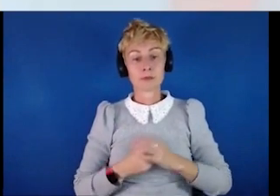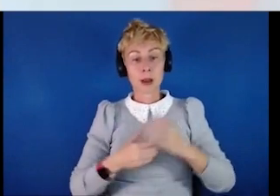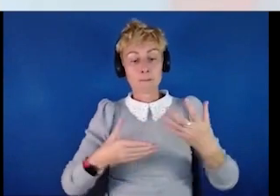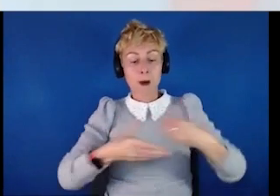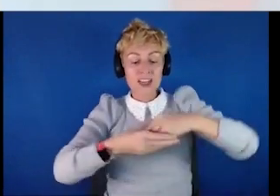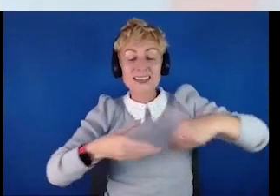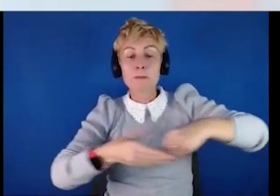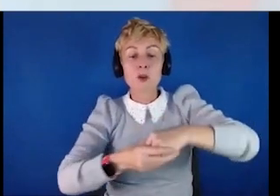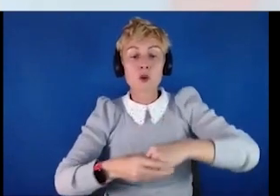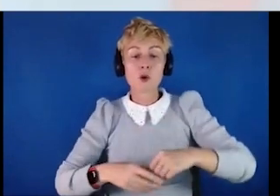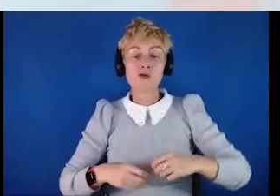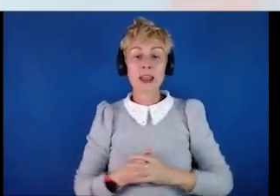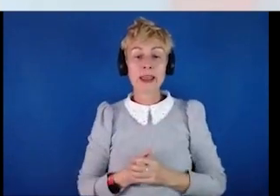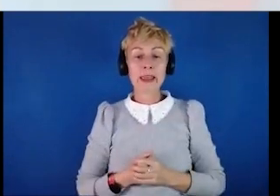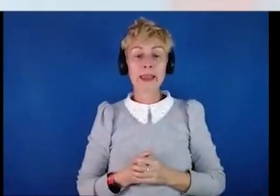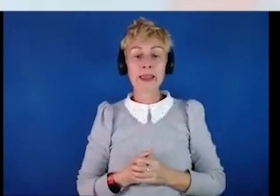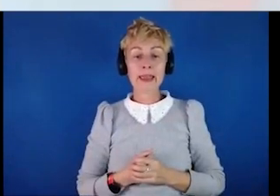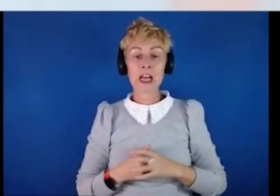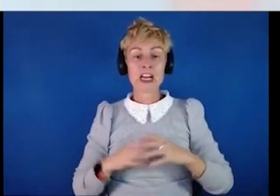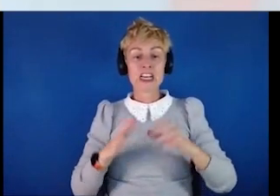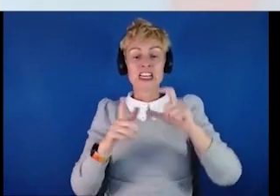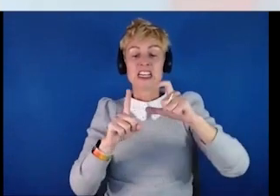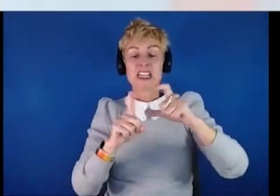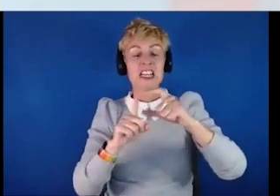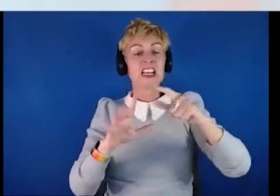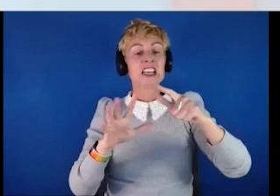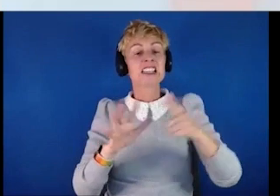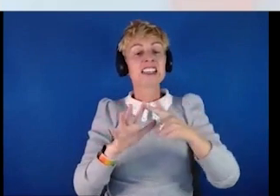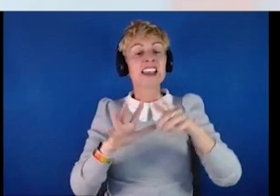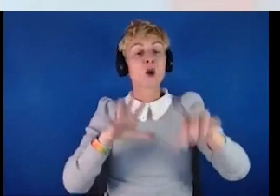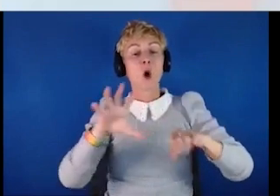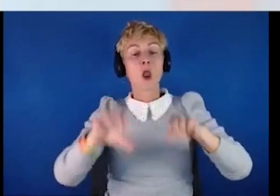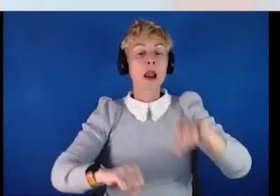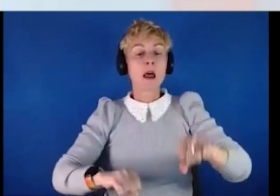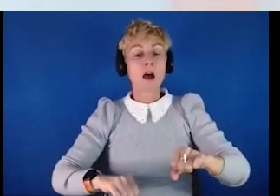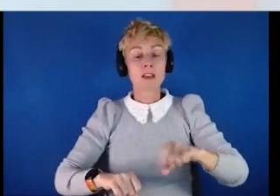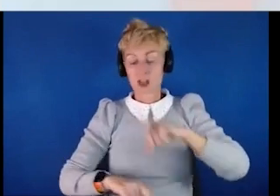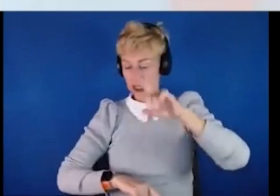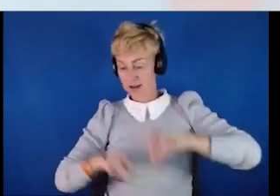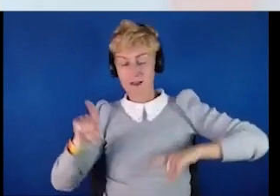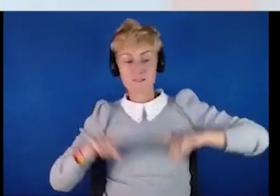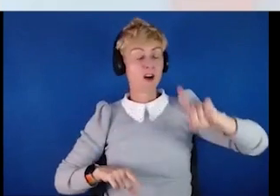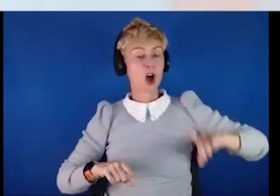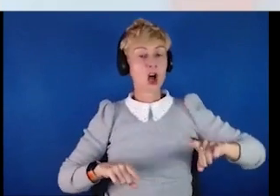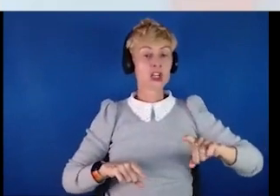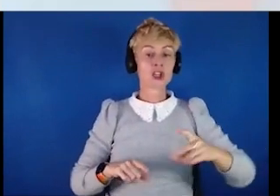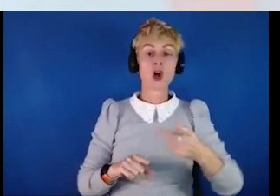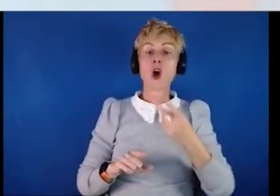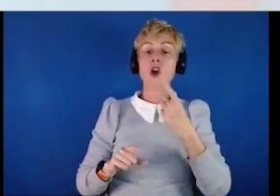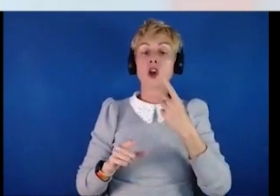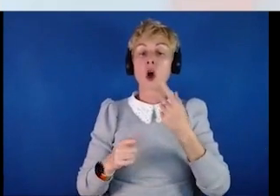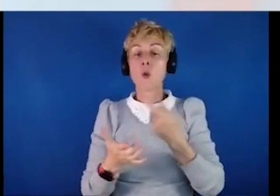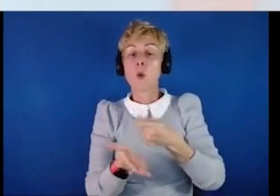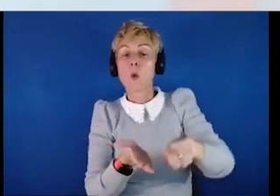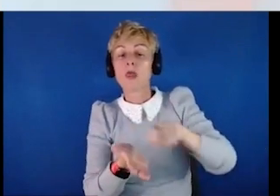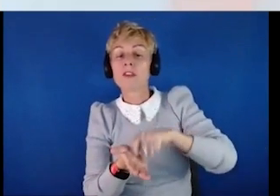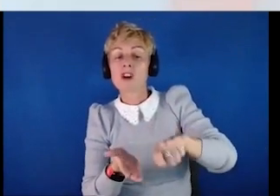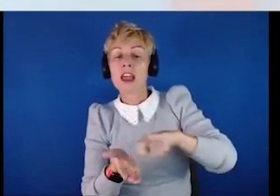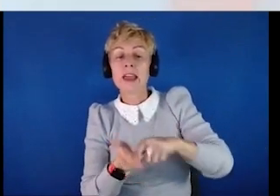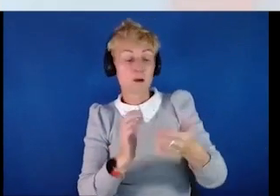participatory, decolonized, diverse, co-authoring, partnership,